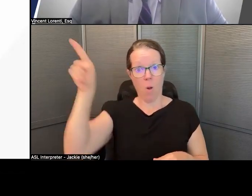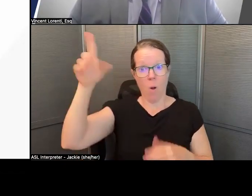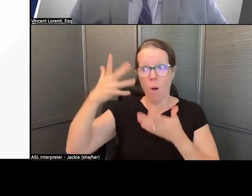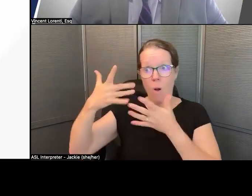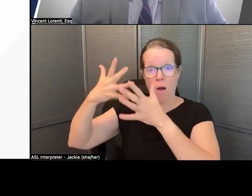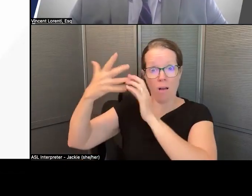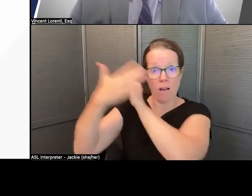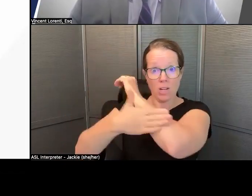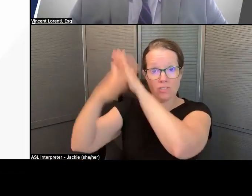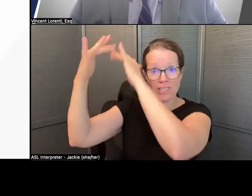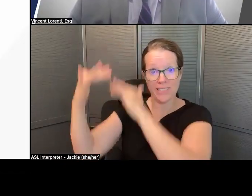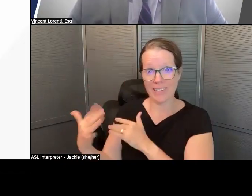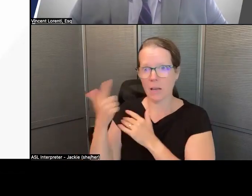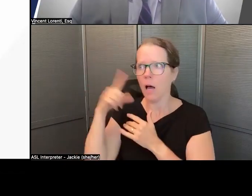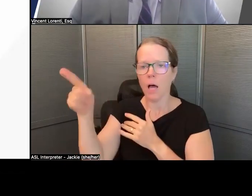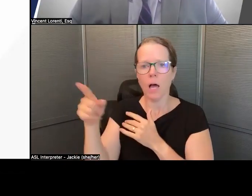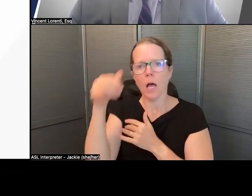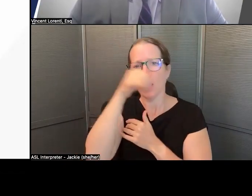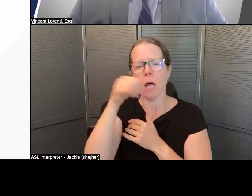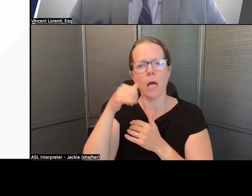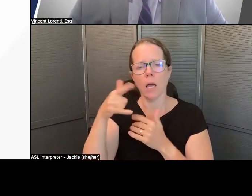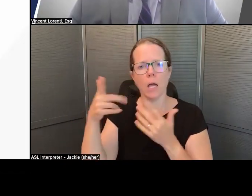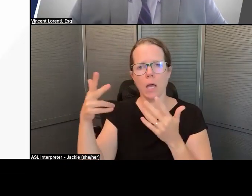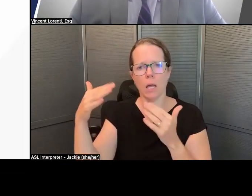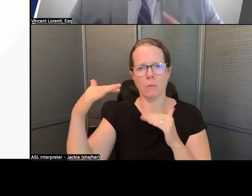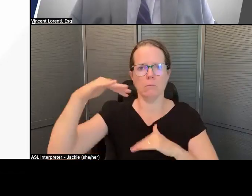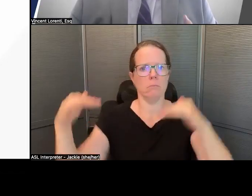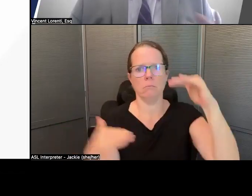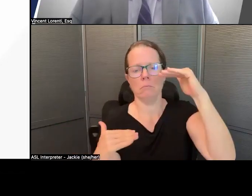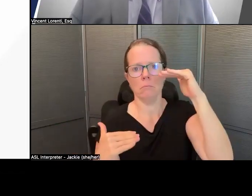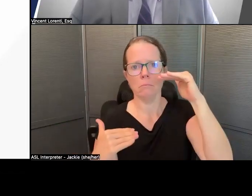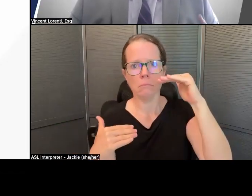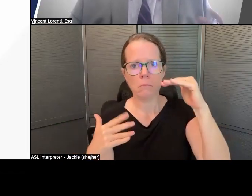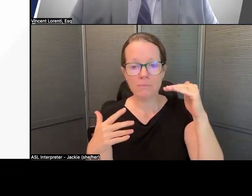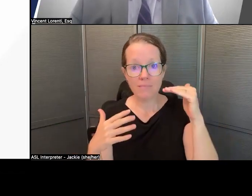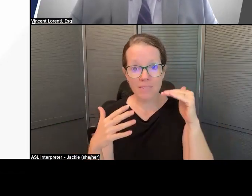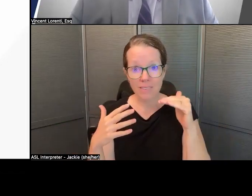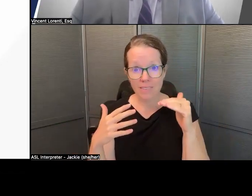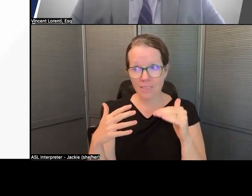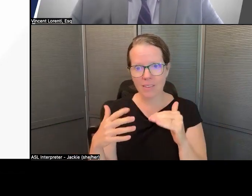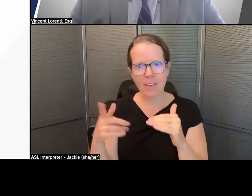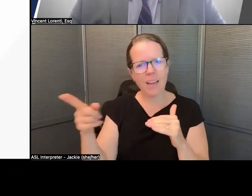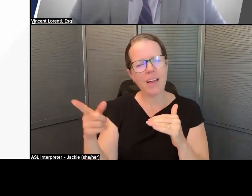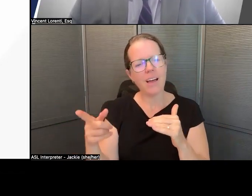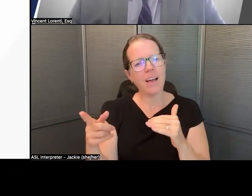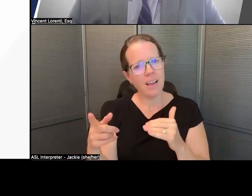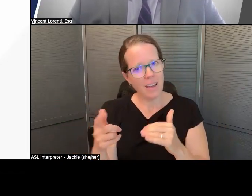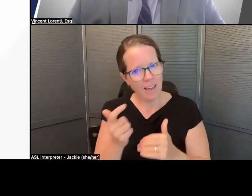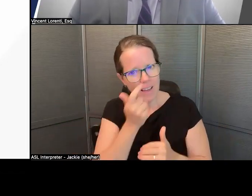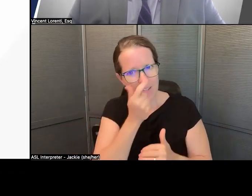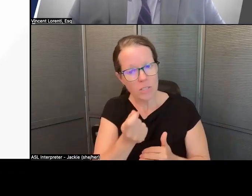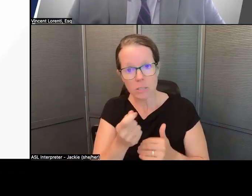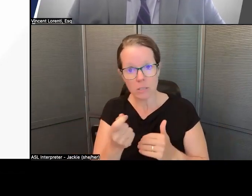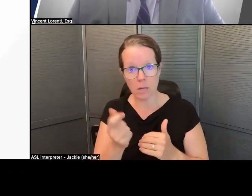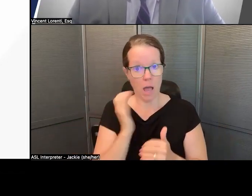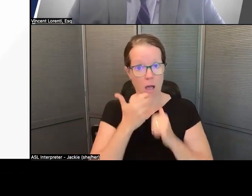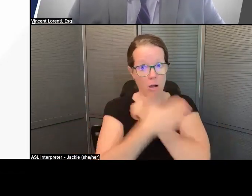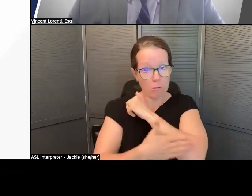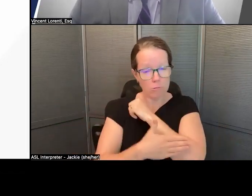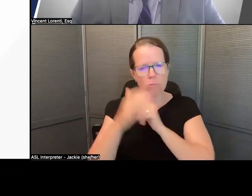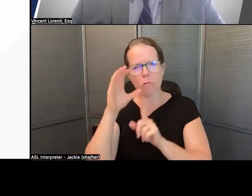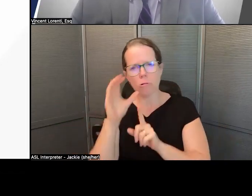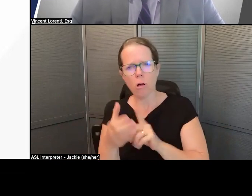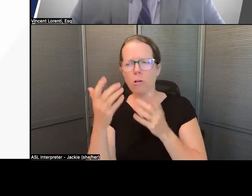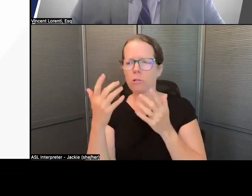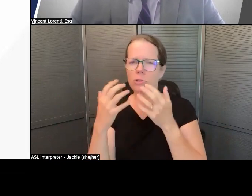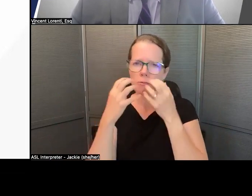other countries around common values and common systems with, and yet we are incarcerating people at a rate